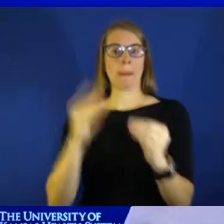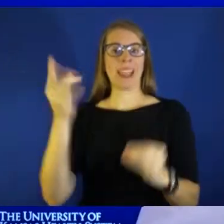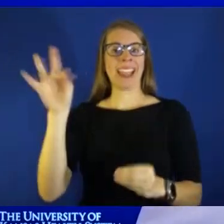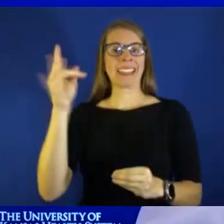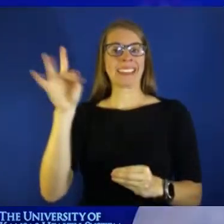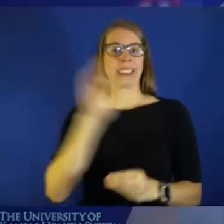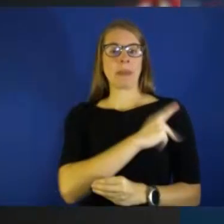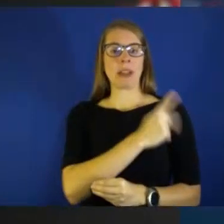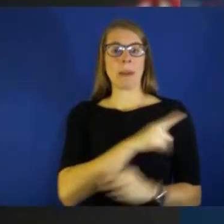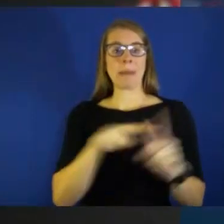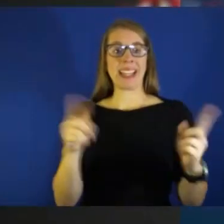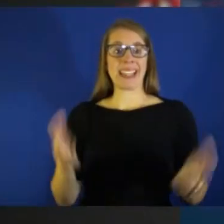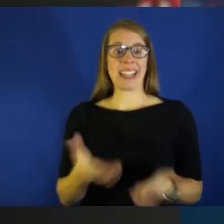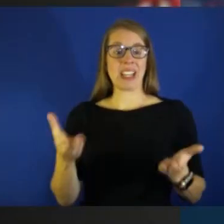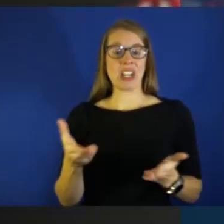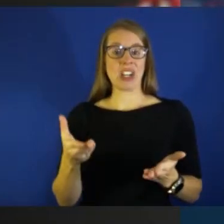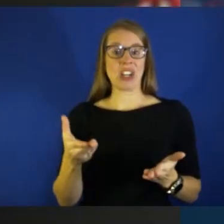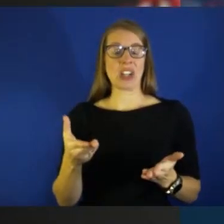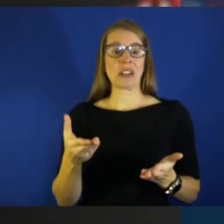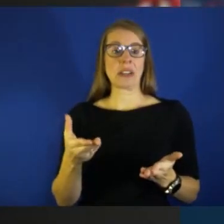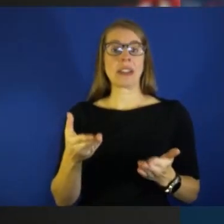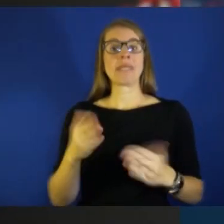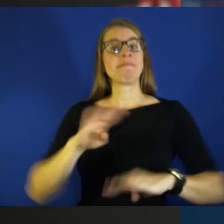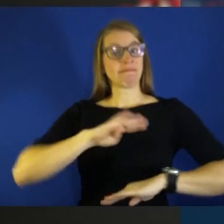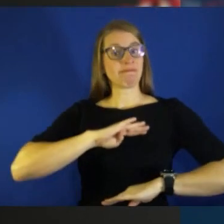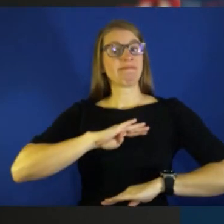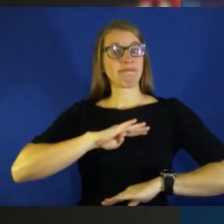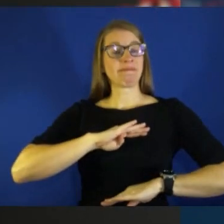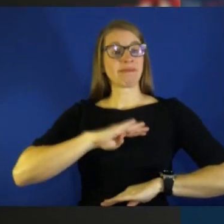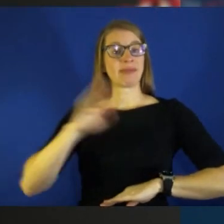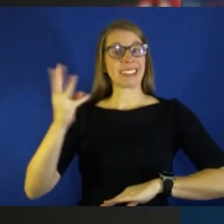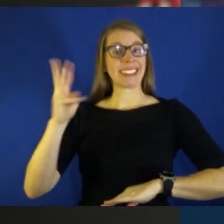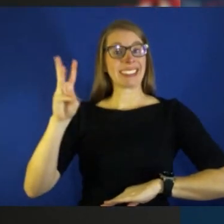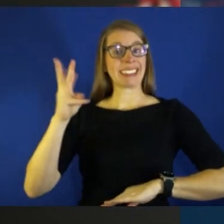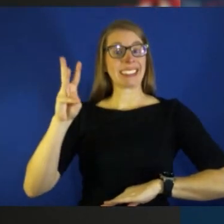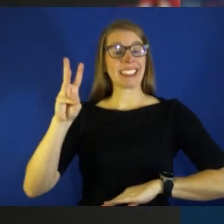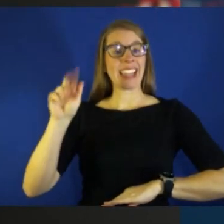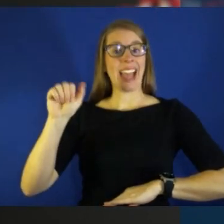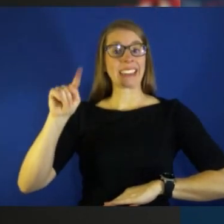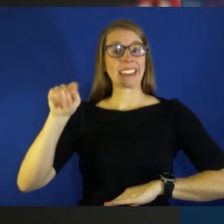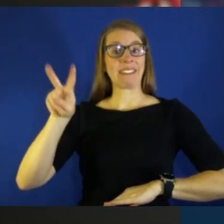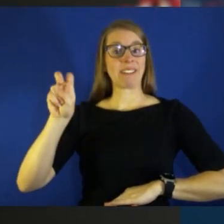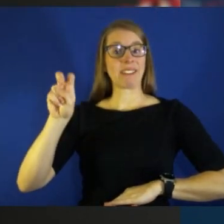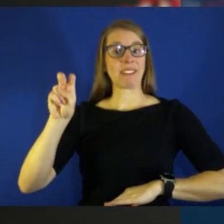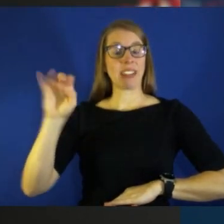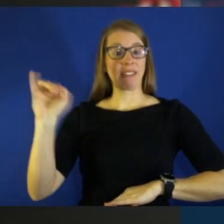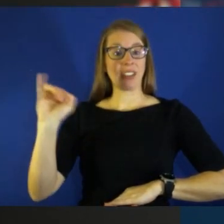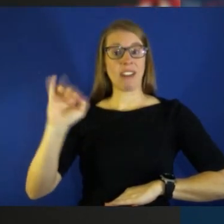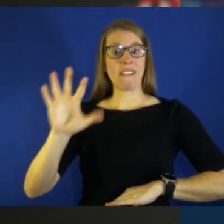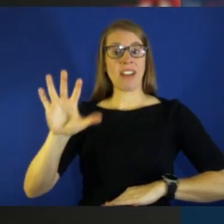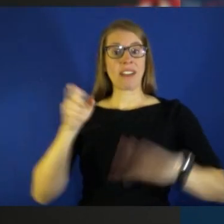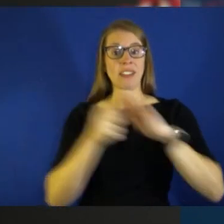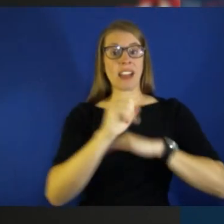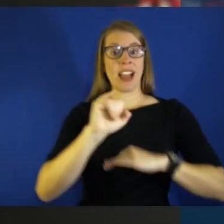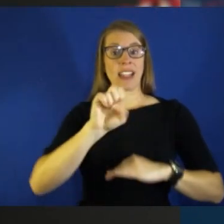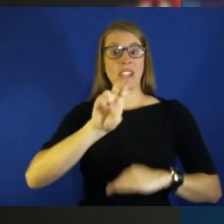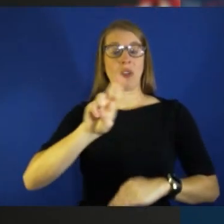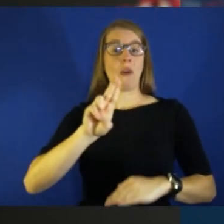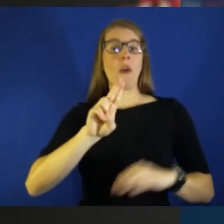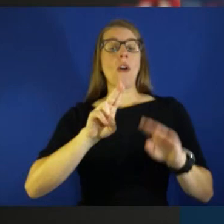the health system, we are fairly happy because we have 16 active infections, 5 in the ICU, and 4 of those